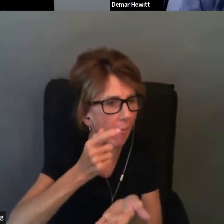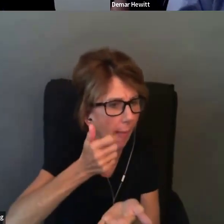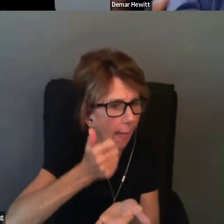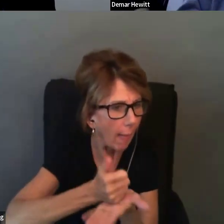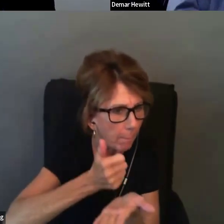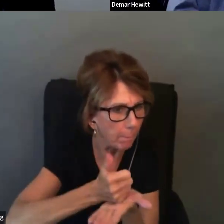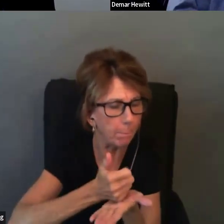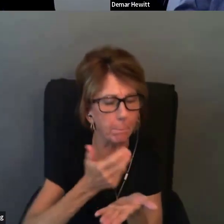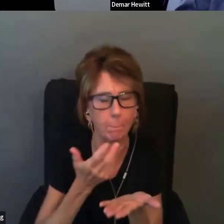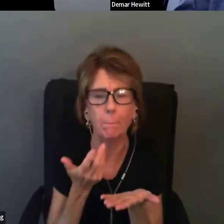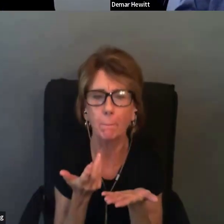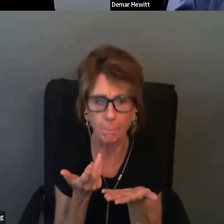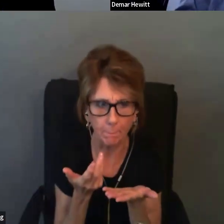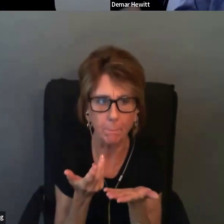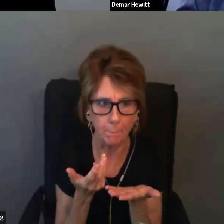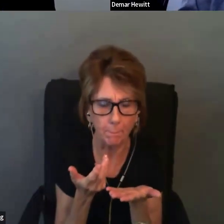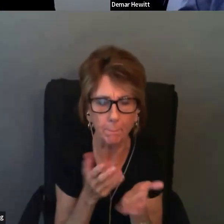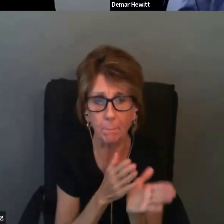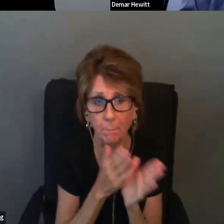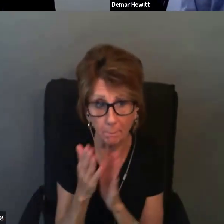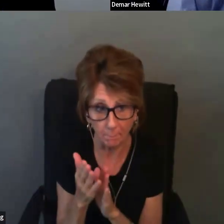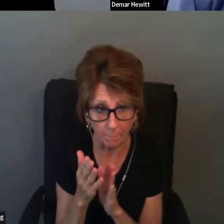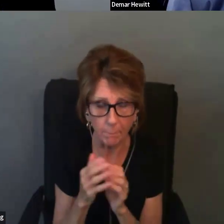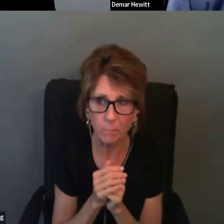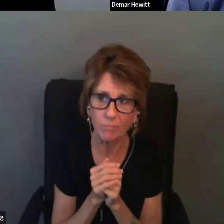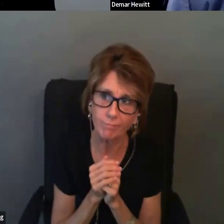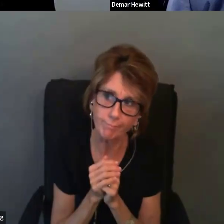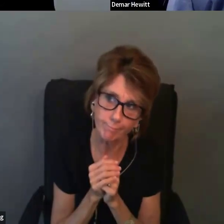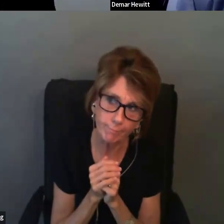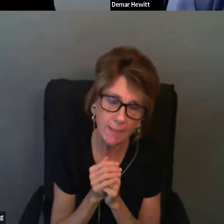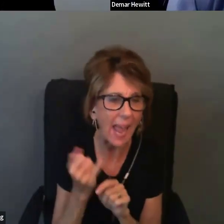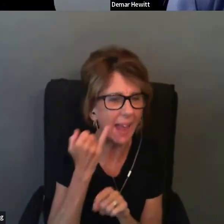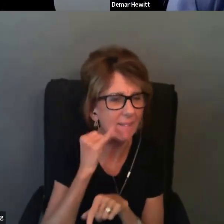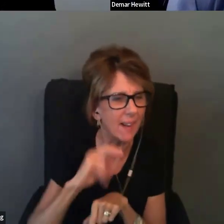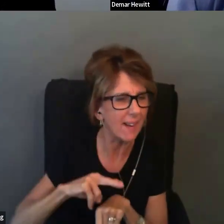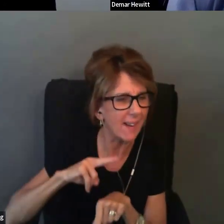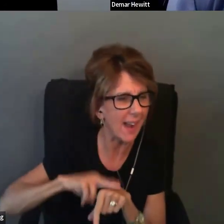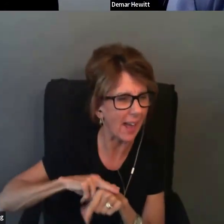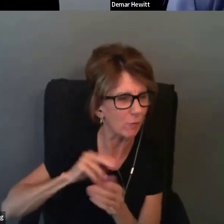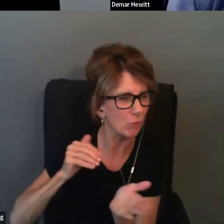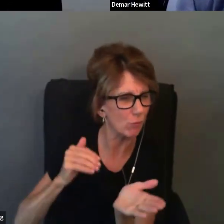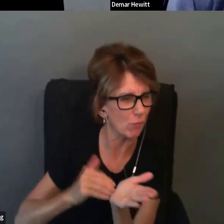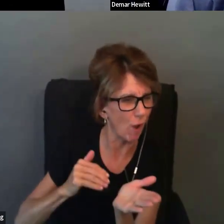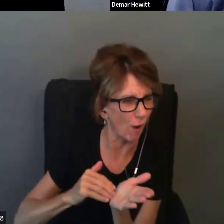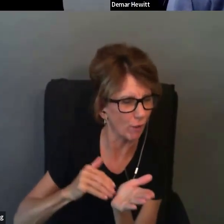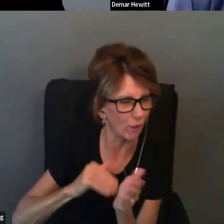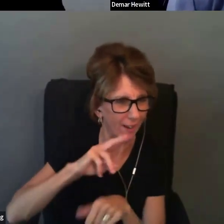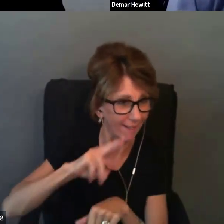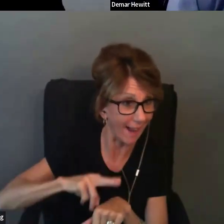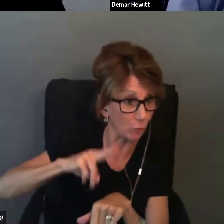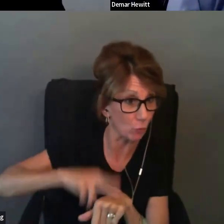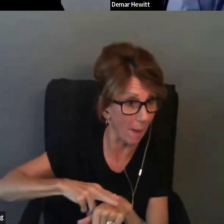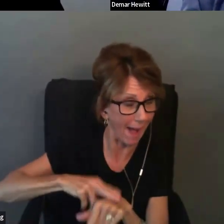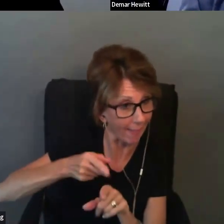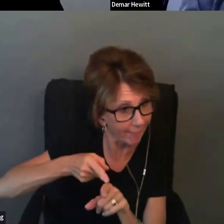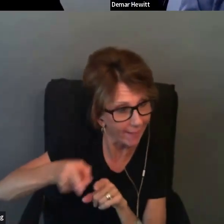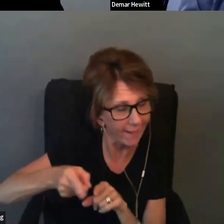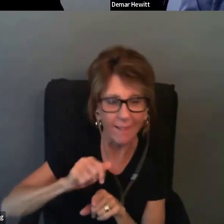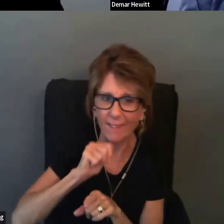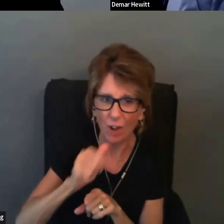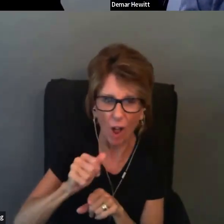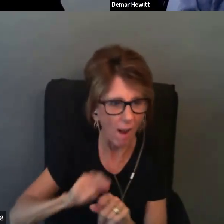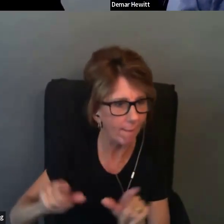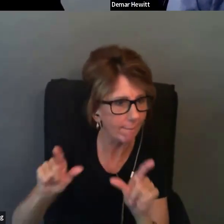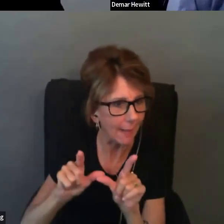regulated field, assuming that your naturopath isn't a regulated field, but somebody else within your circle of care. But even if they're